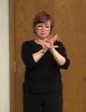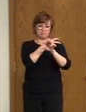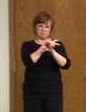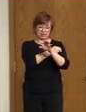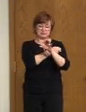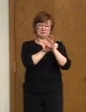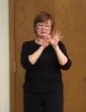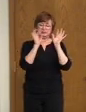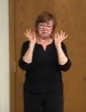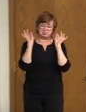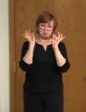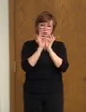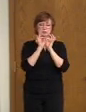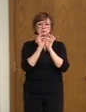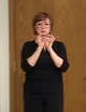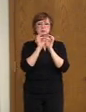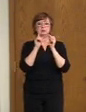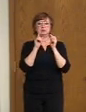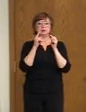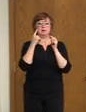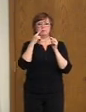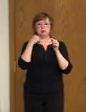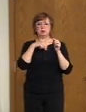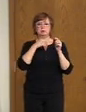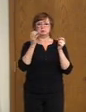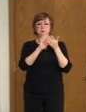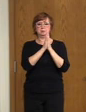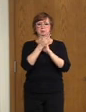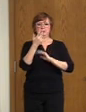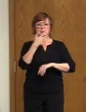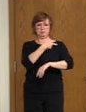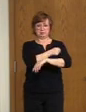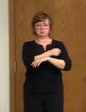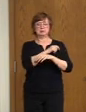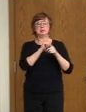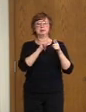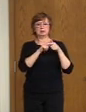So with that, I'm going to pass it over to Dr. Shahab for some comments, and then I think